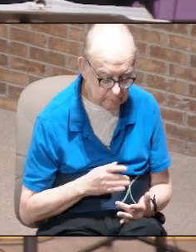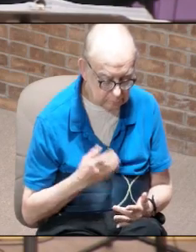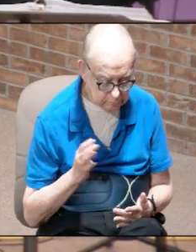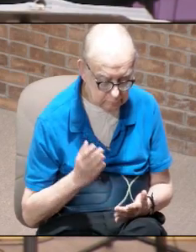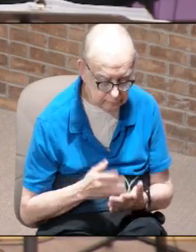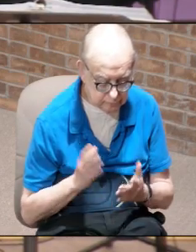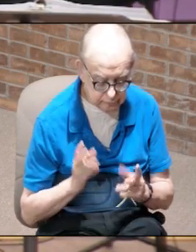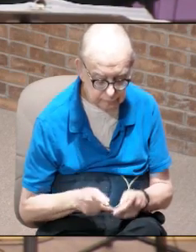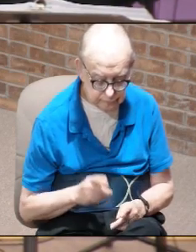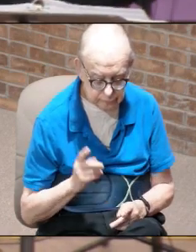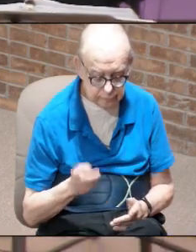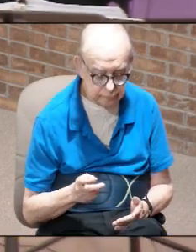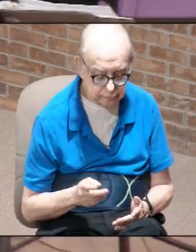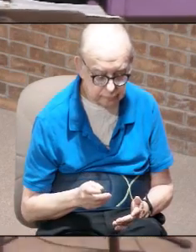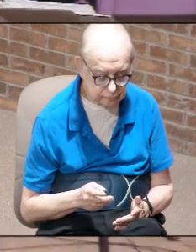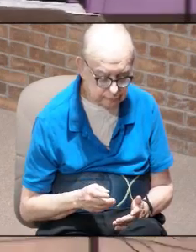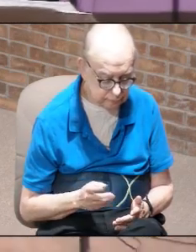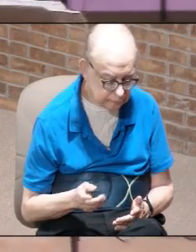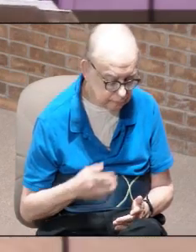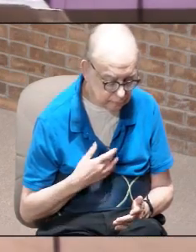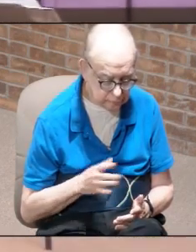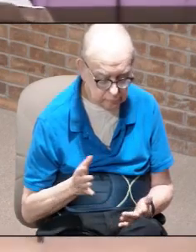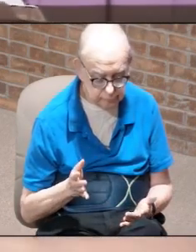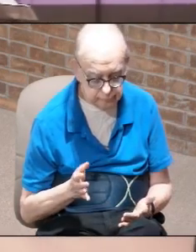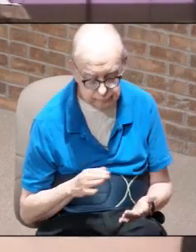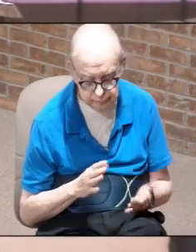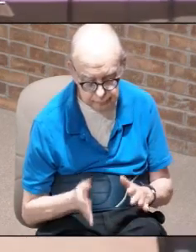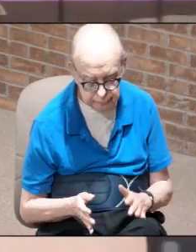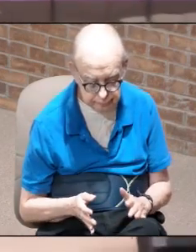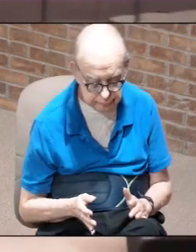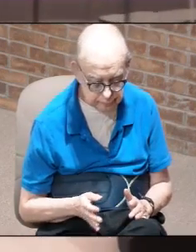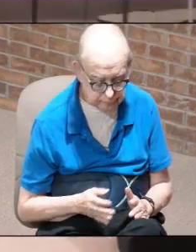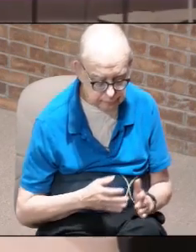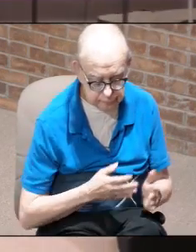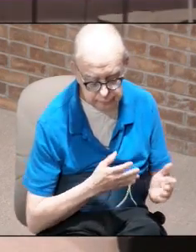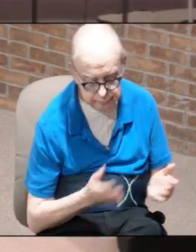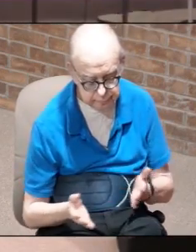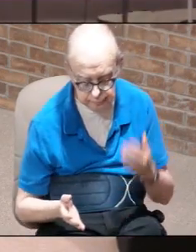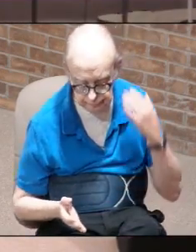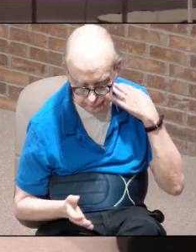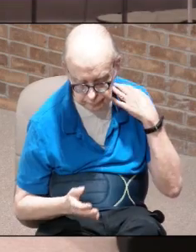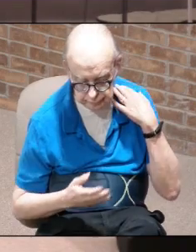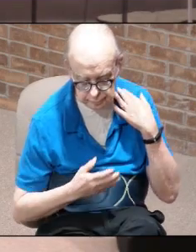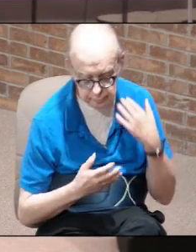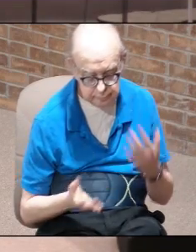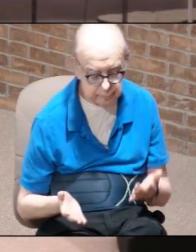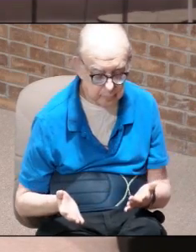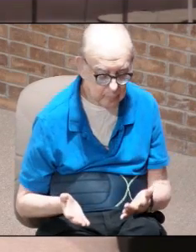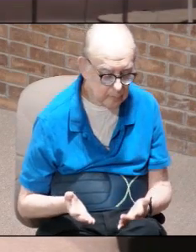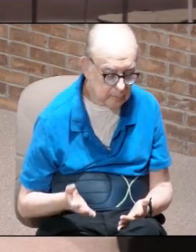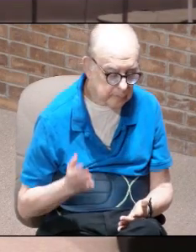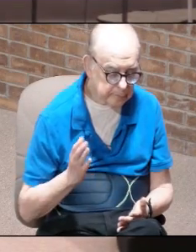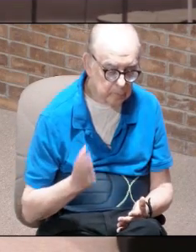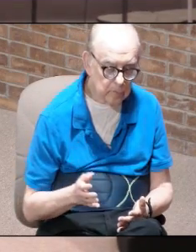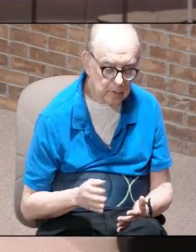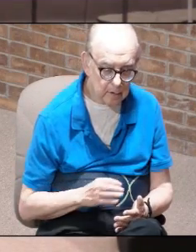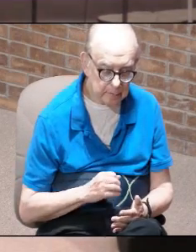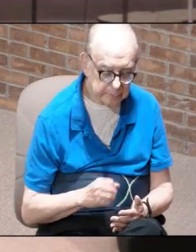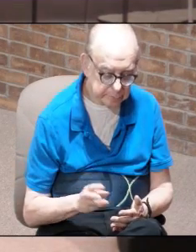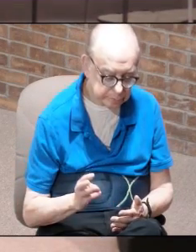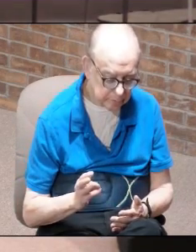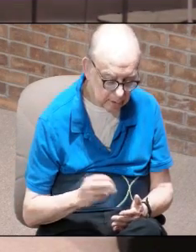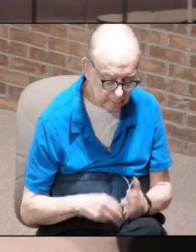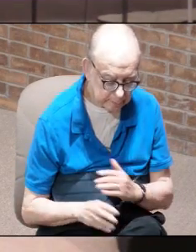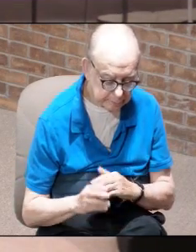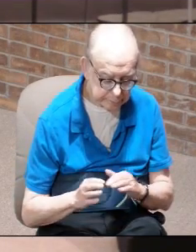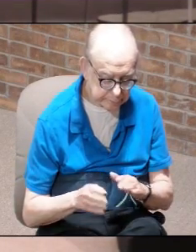somebody who was up there and they were wounded and dying. And he carried him on his back. Carried his buddy on his back all the way back down